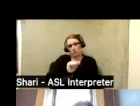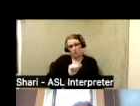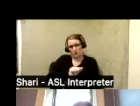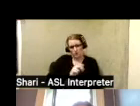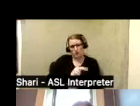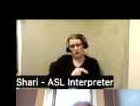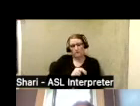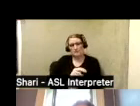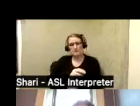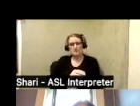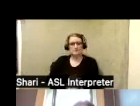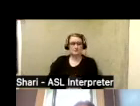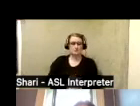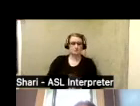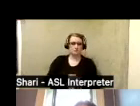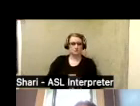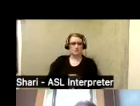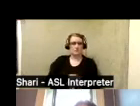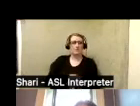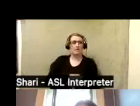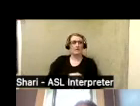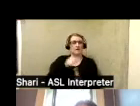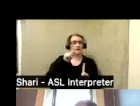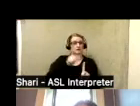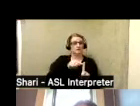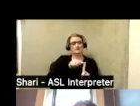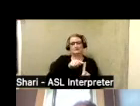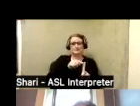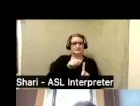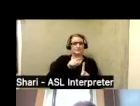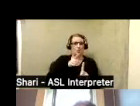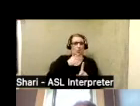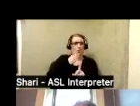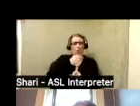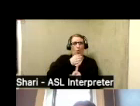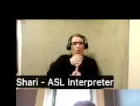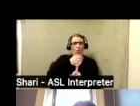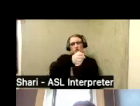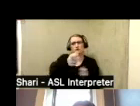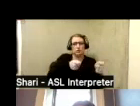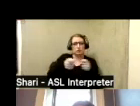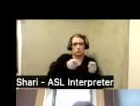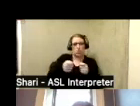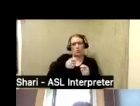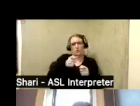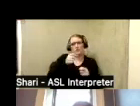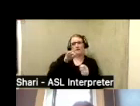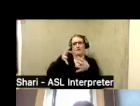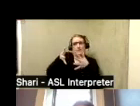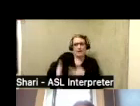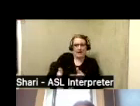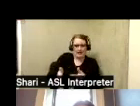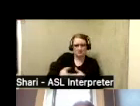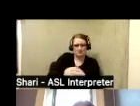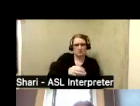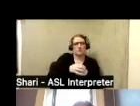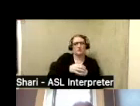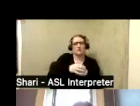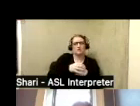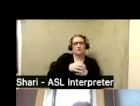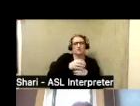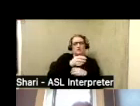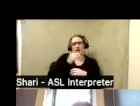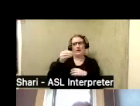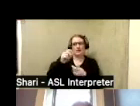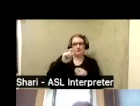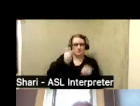But rather it's this unidirectional control and extractive abandonment and the homogenization of continuity of care